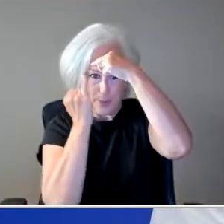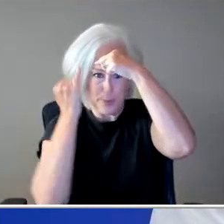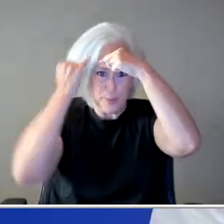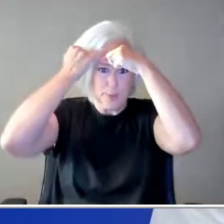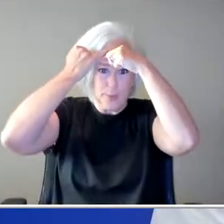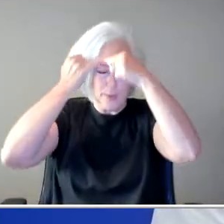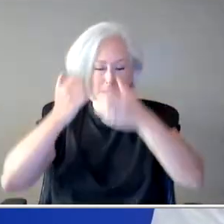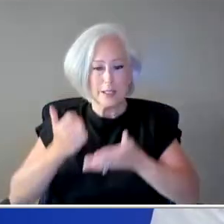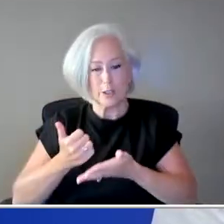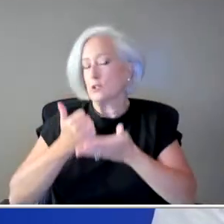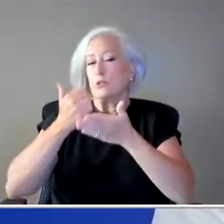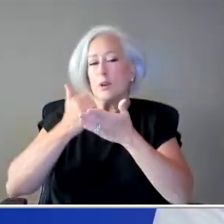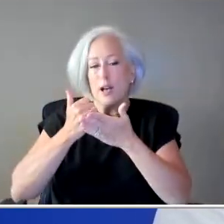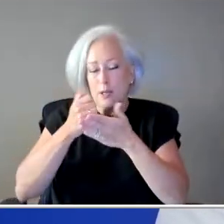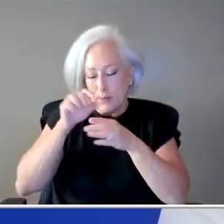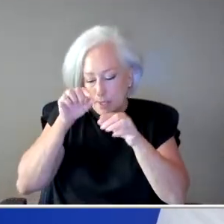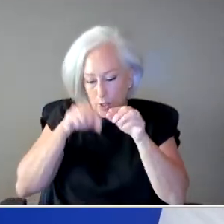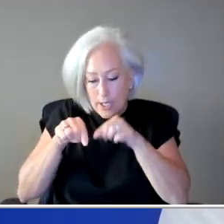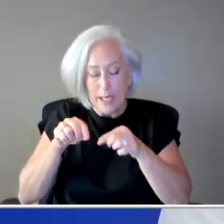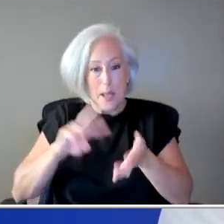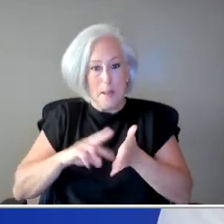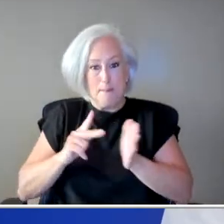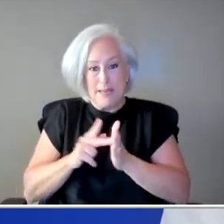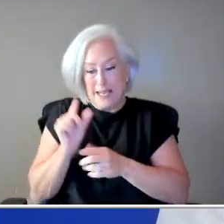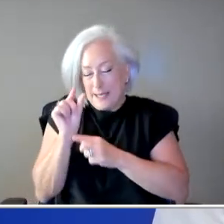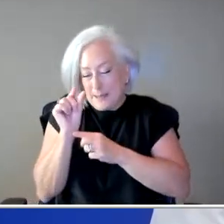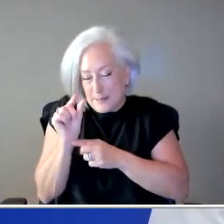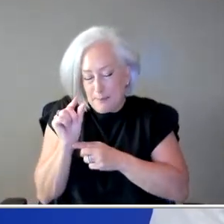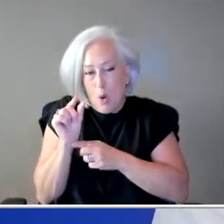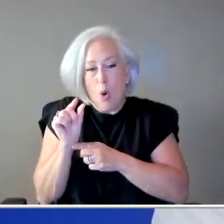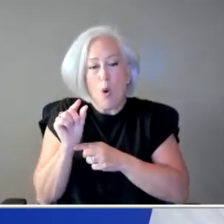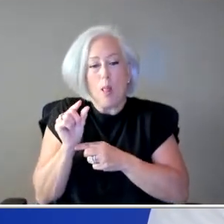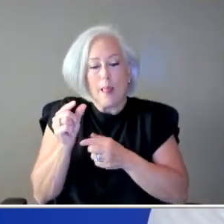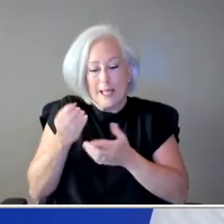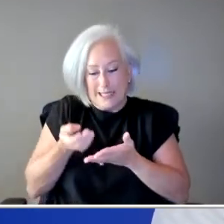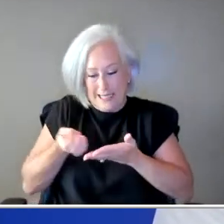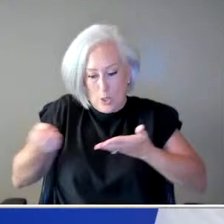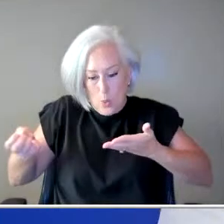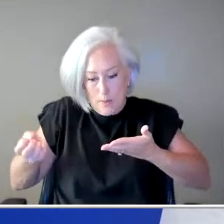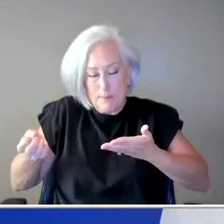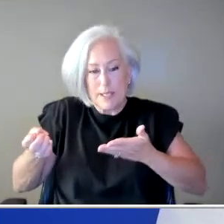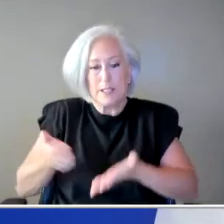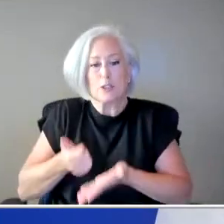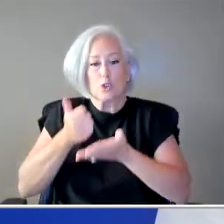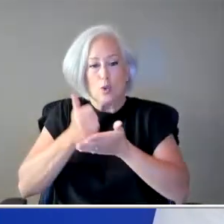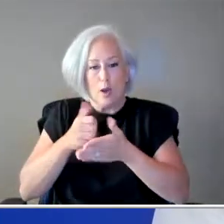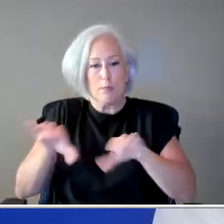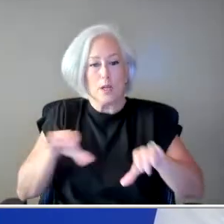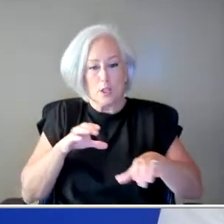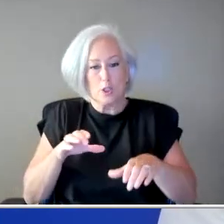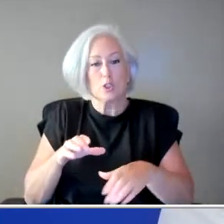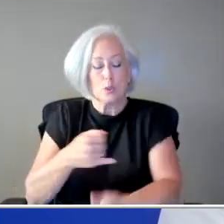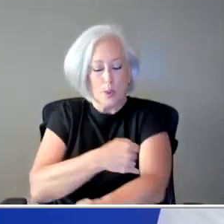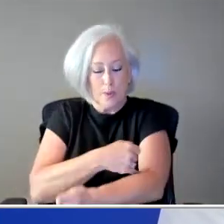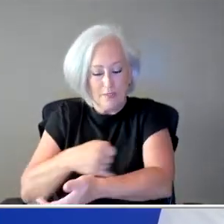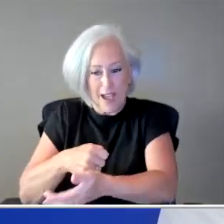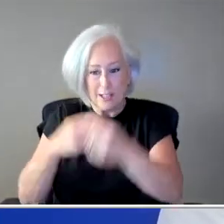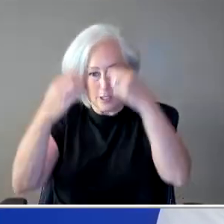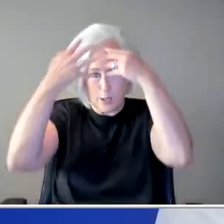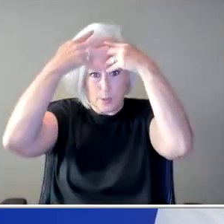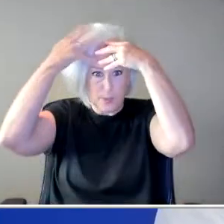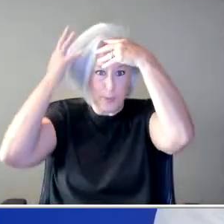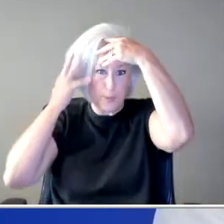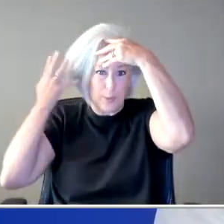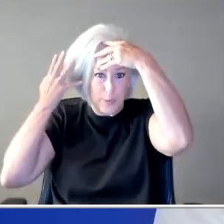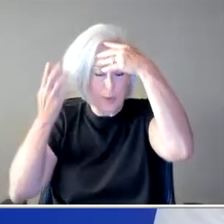using small instruments to accomplish usually a vascular task. It's not always the case. Sometimes there are spine cases and various other types of cases,